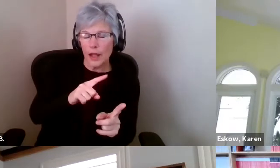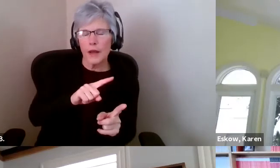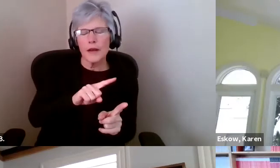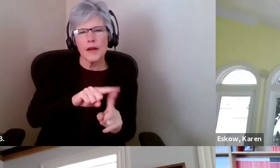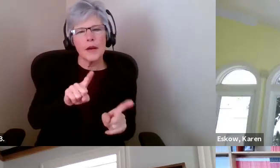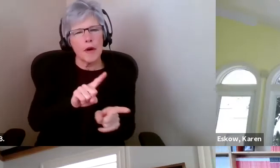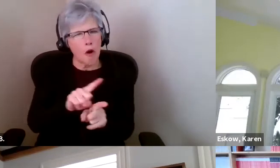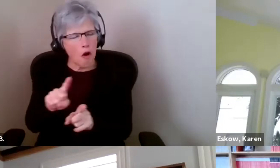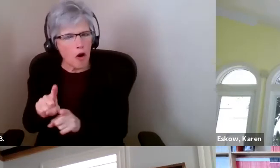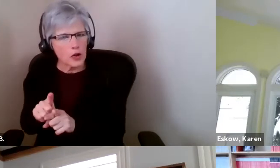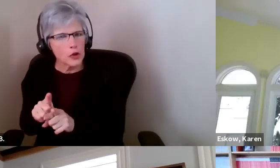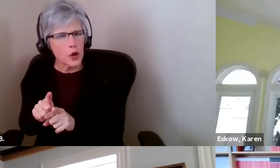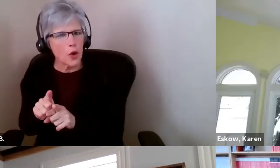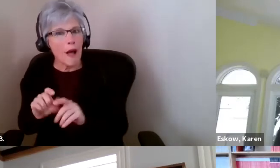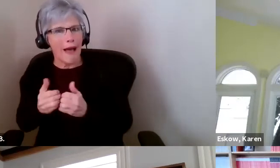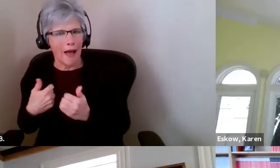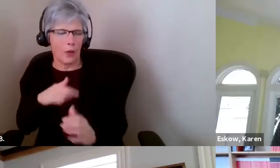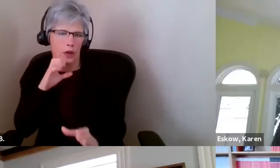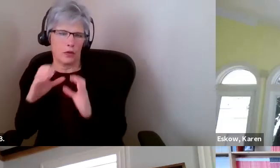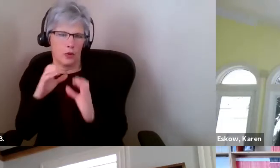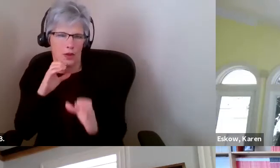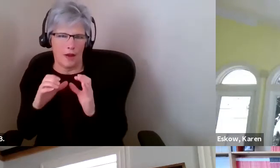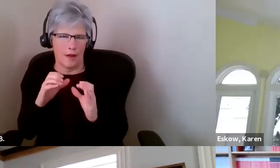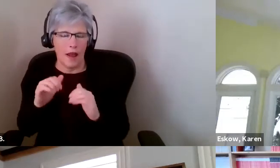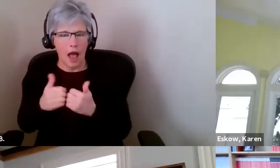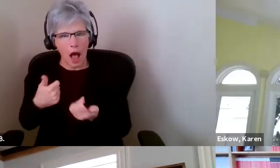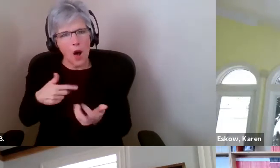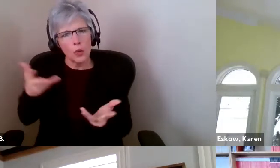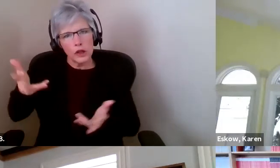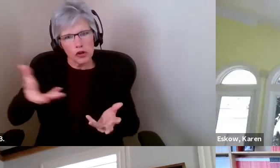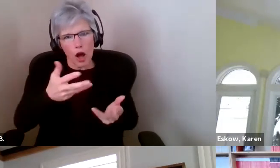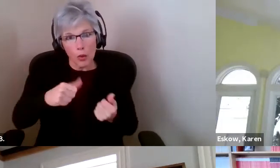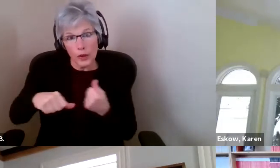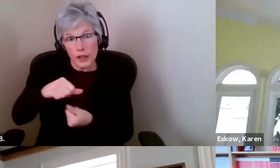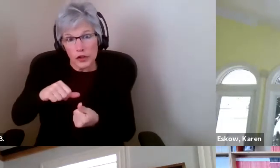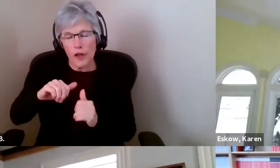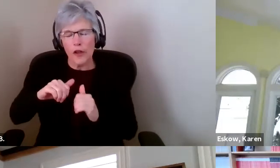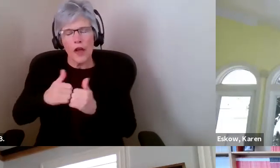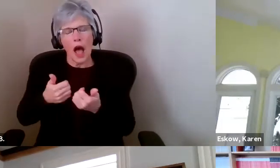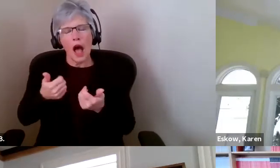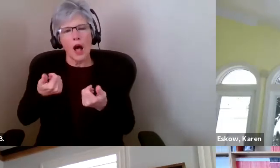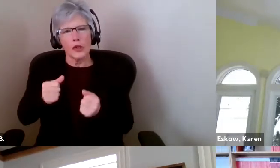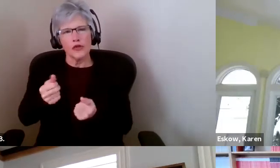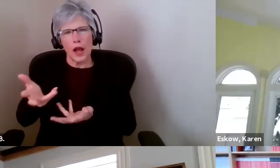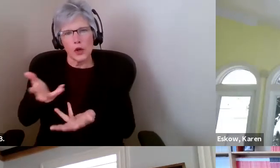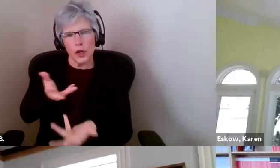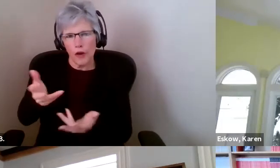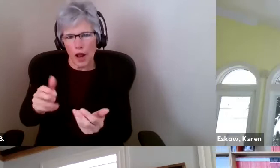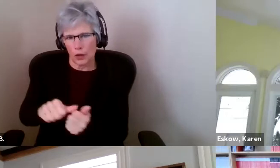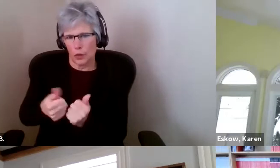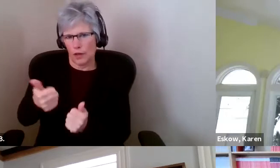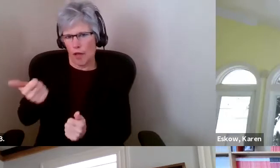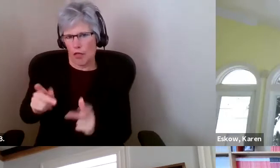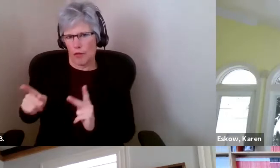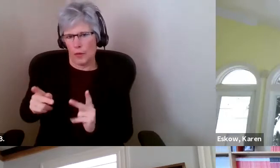the way we are talking to each other and the way we're trying to interact with other through podcasts. So I think, please send